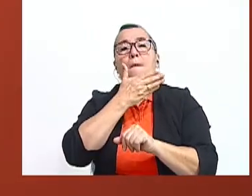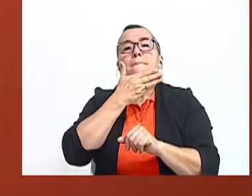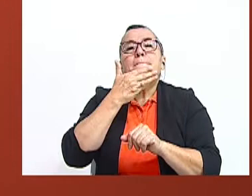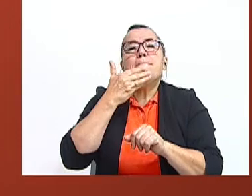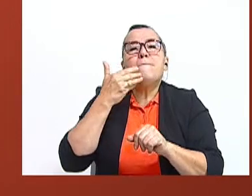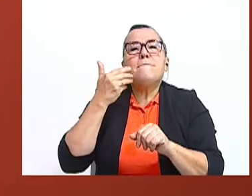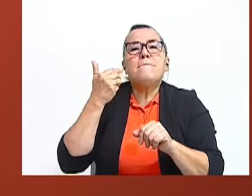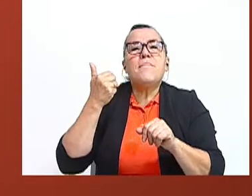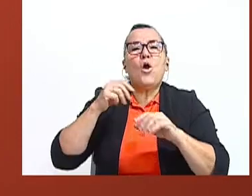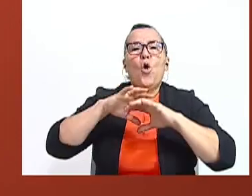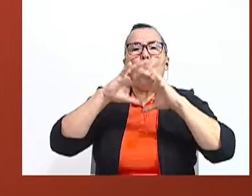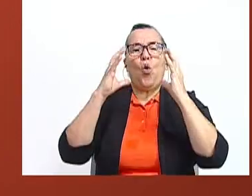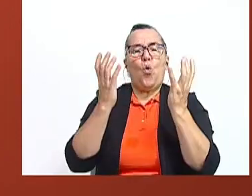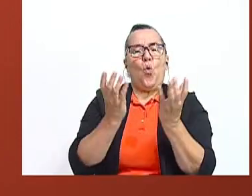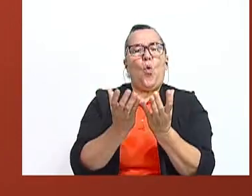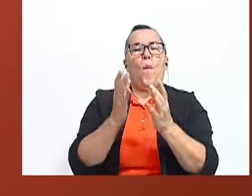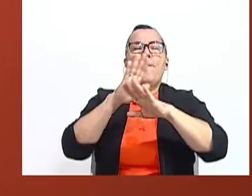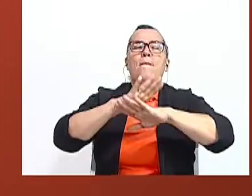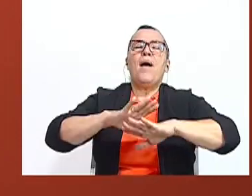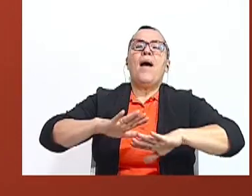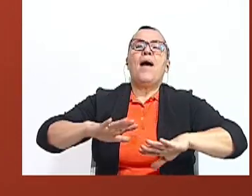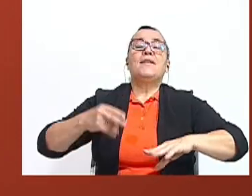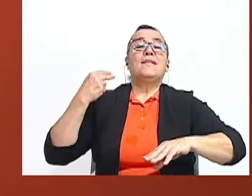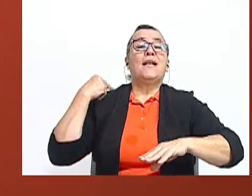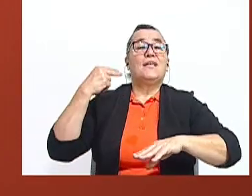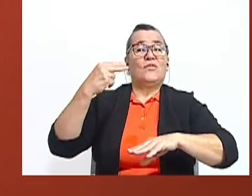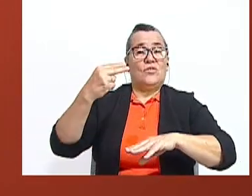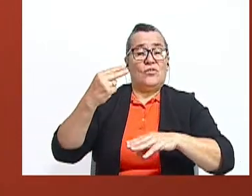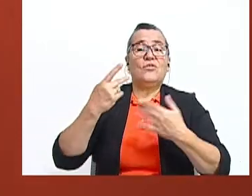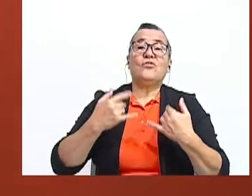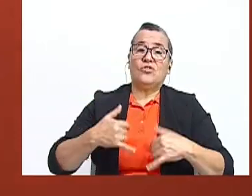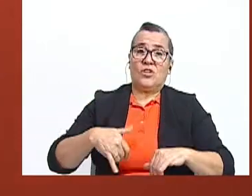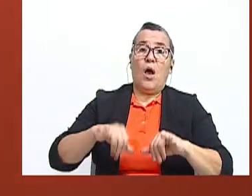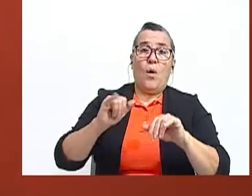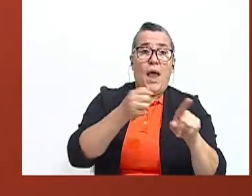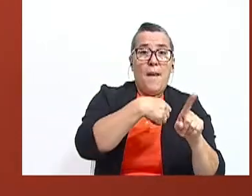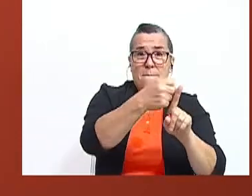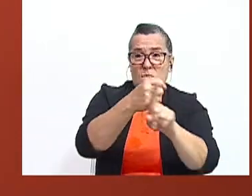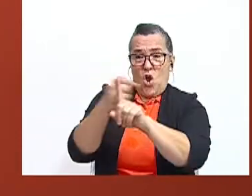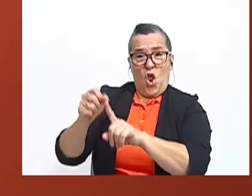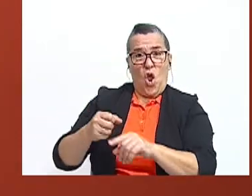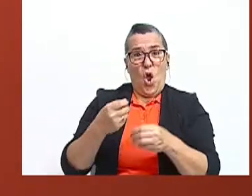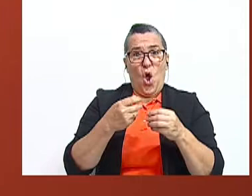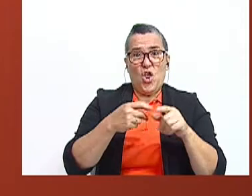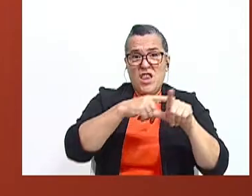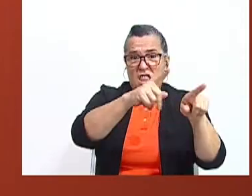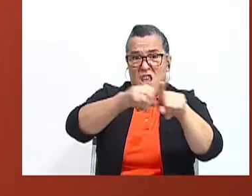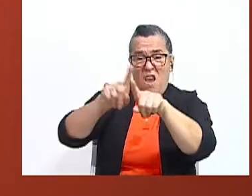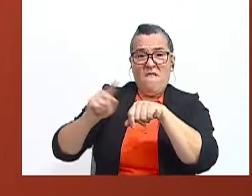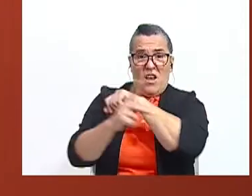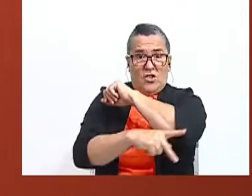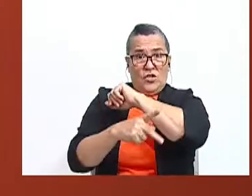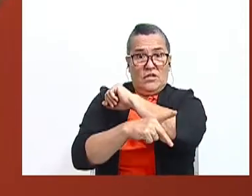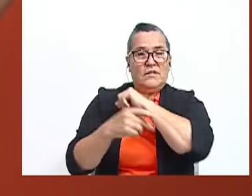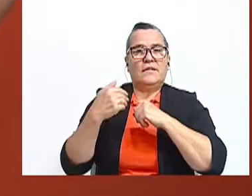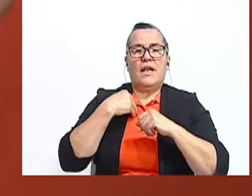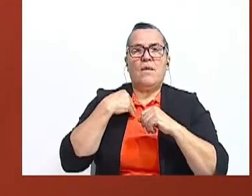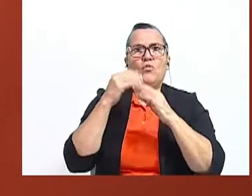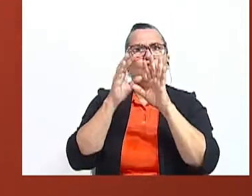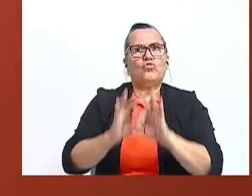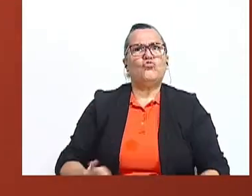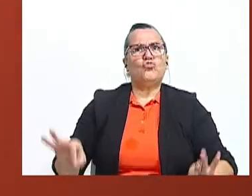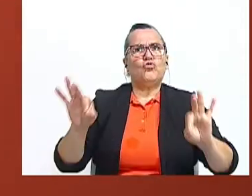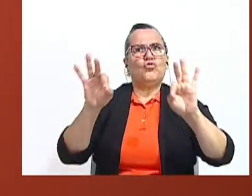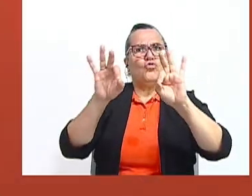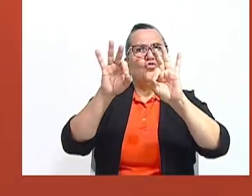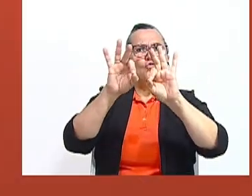the most peaceful time in history. Even though there is violence in almost every single country, we haven't had significant wars